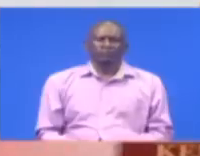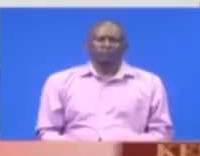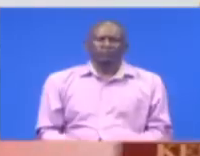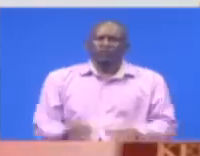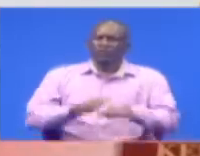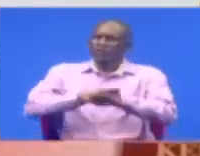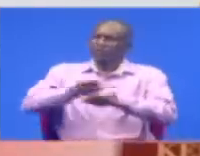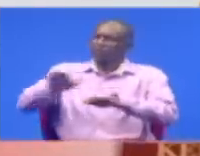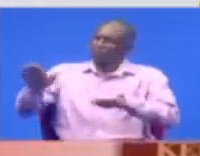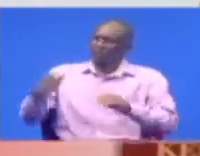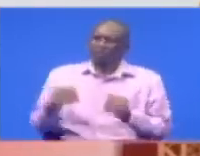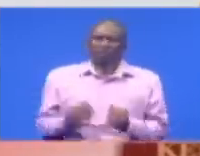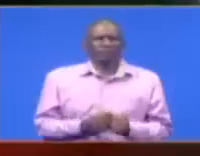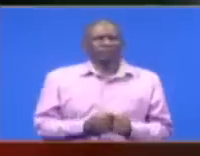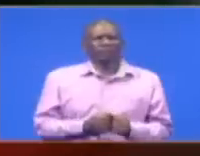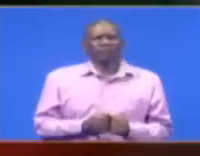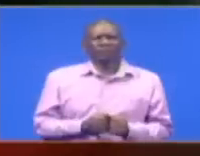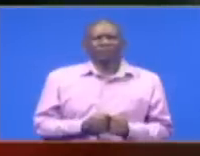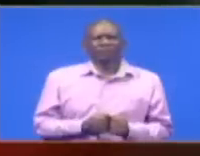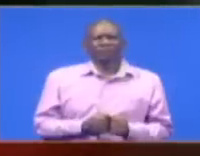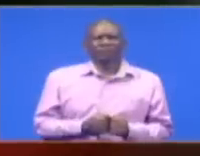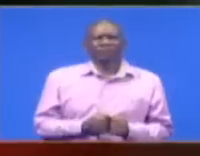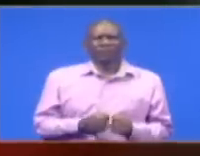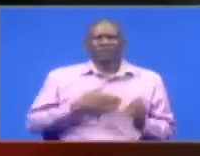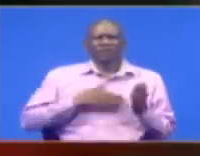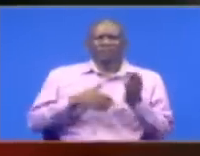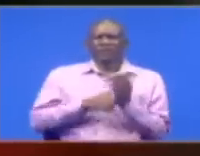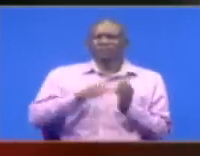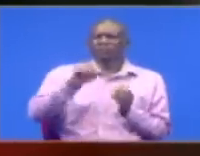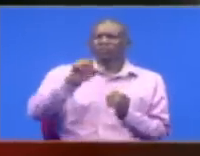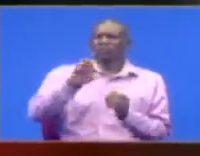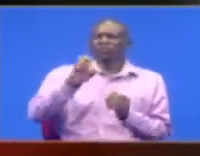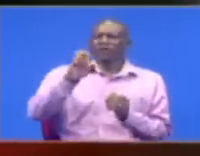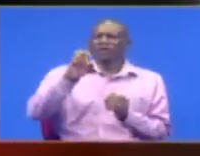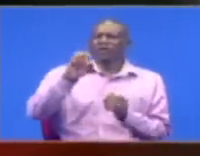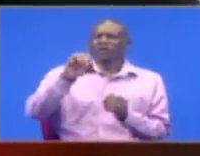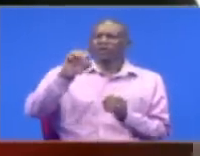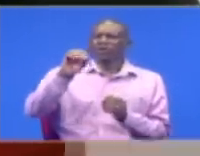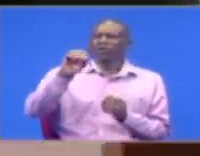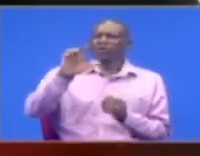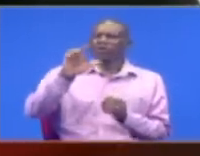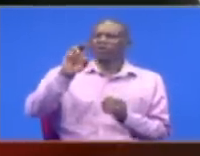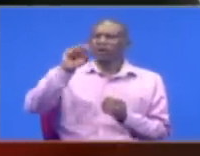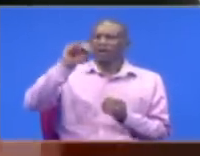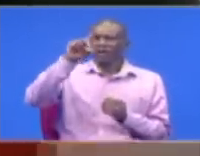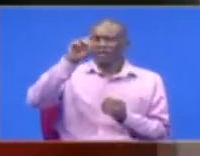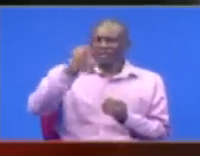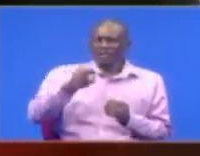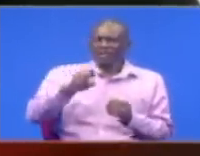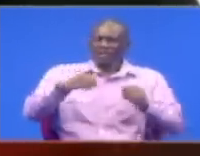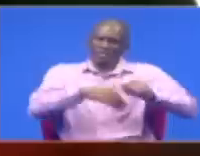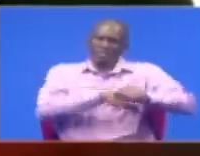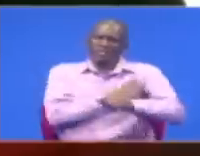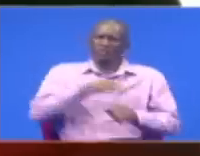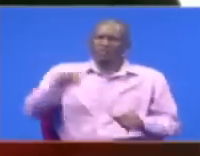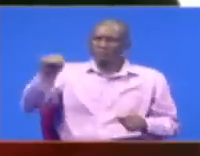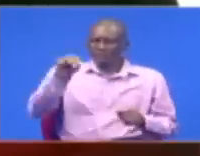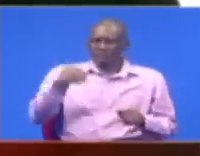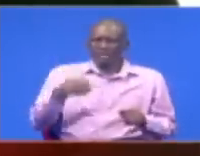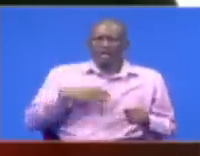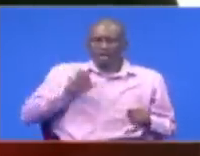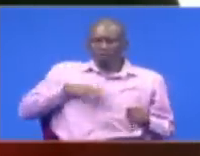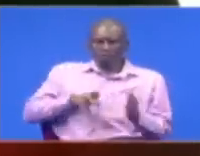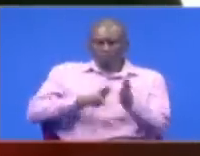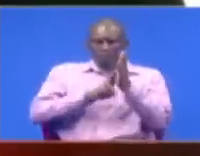Good morning, Senior Counsel. Good morning, Commissioner. I'm Olwande Evelyn, Chief Magistrate. I'm the female representative